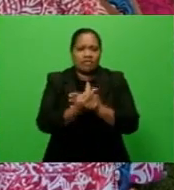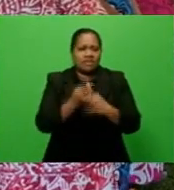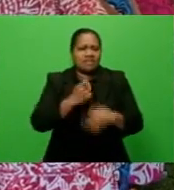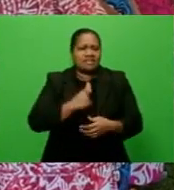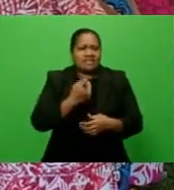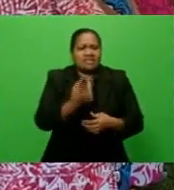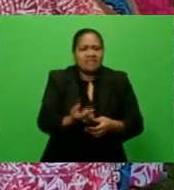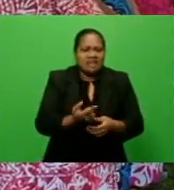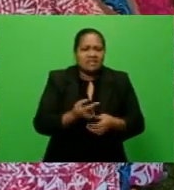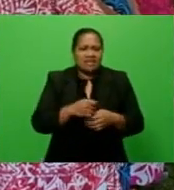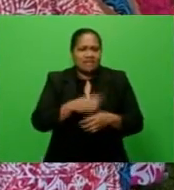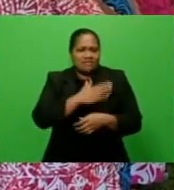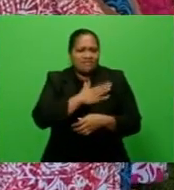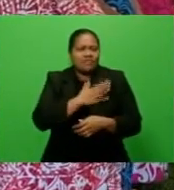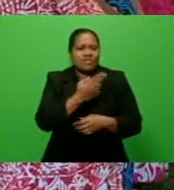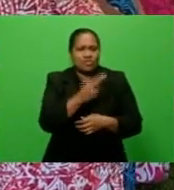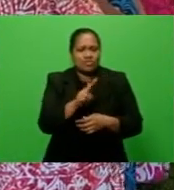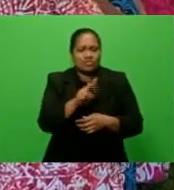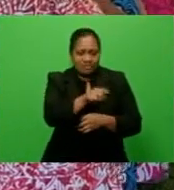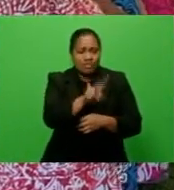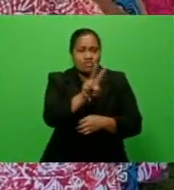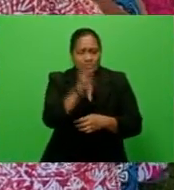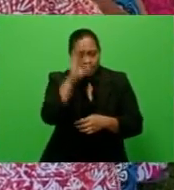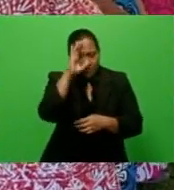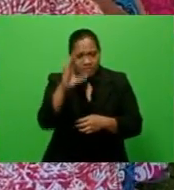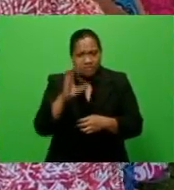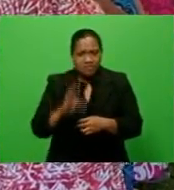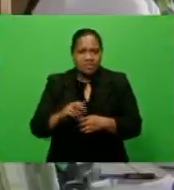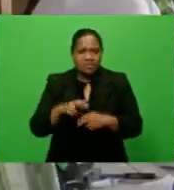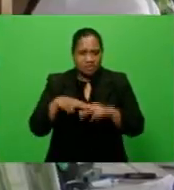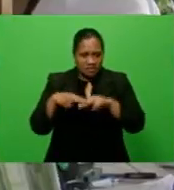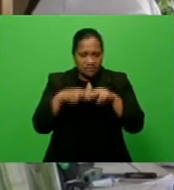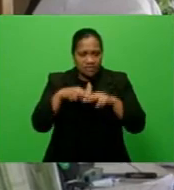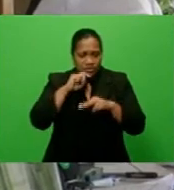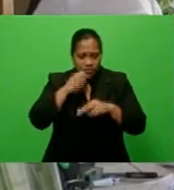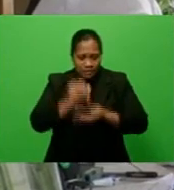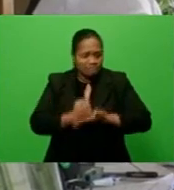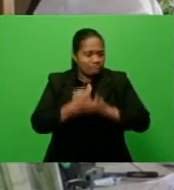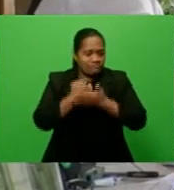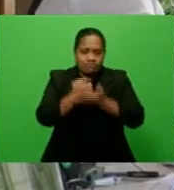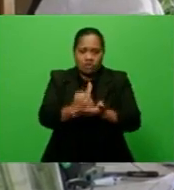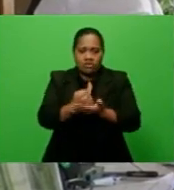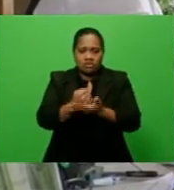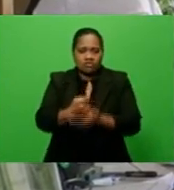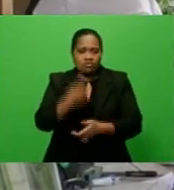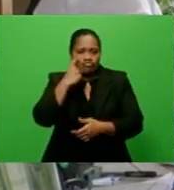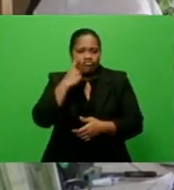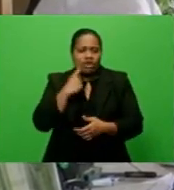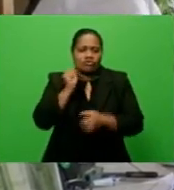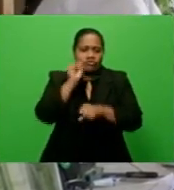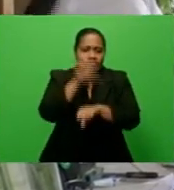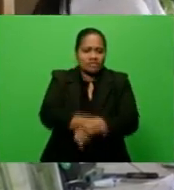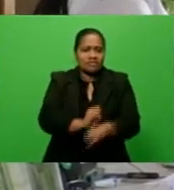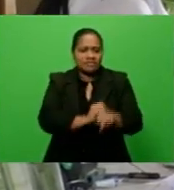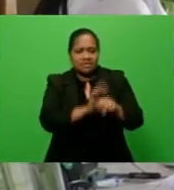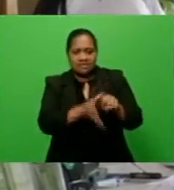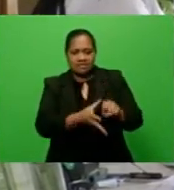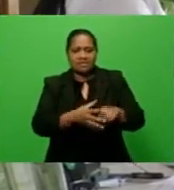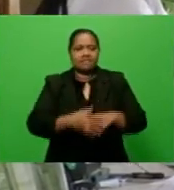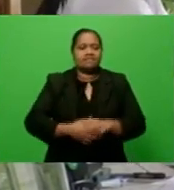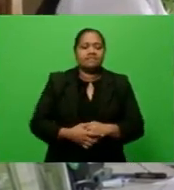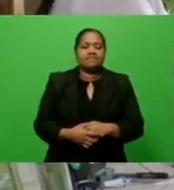says Fiji will continue to render support where possible as we strive to overcome the pandemic. Josai